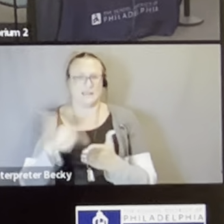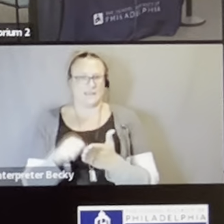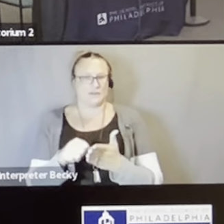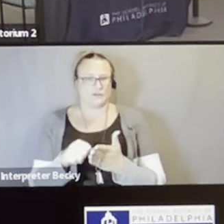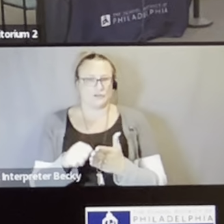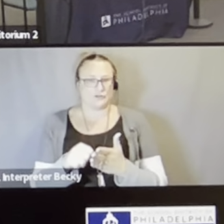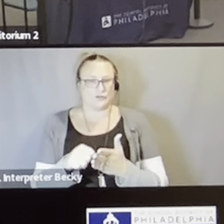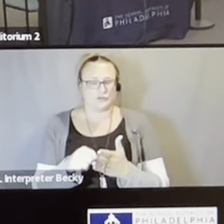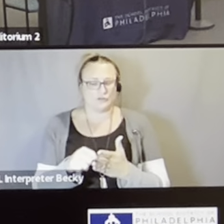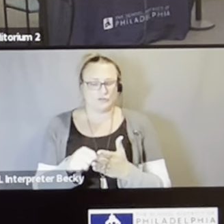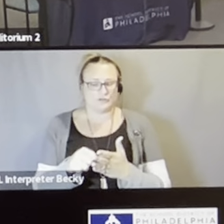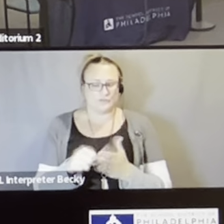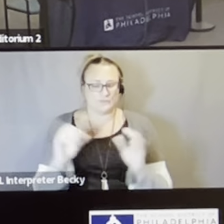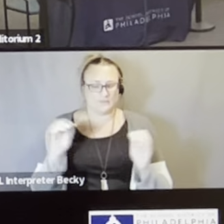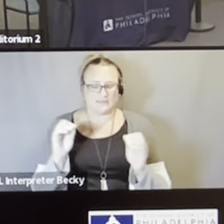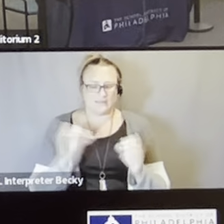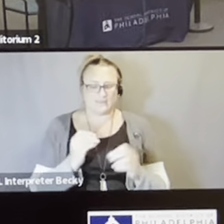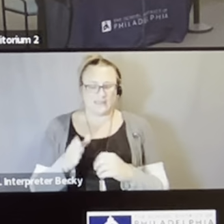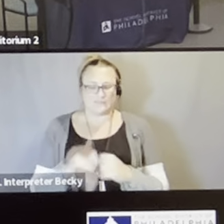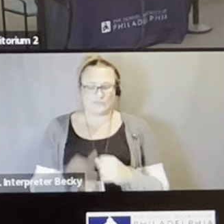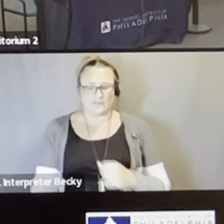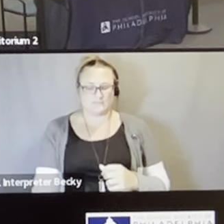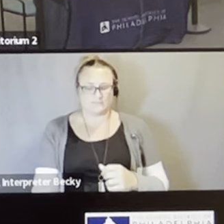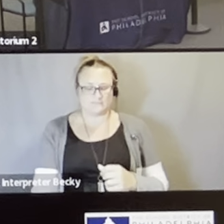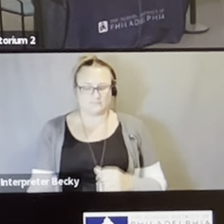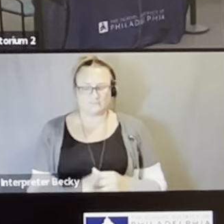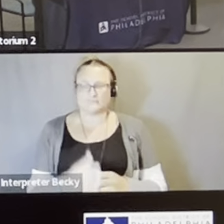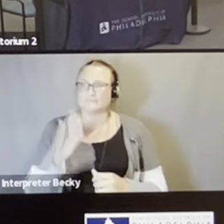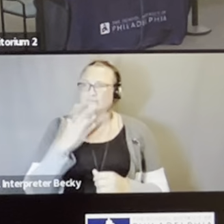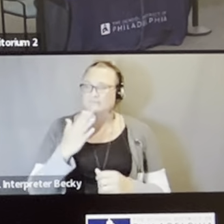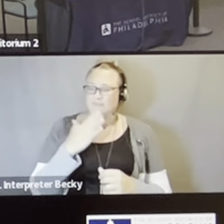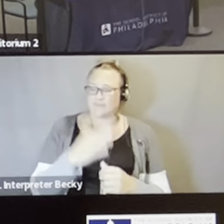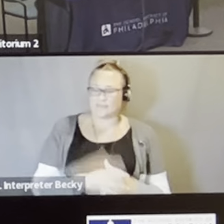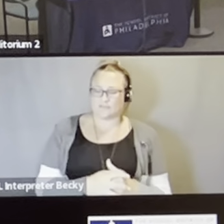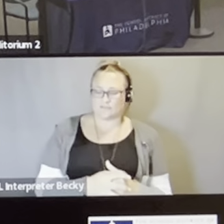from them, but nothing since. Sure. Okay. Thank you so much.